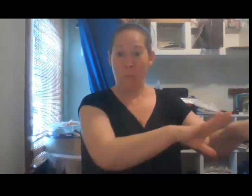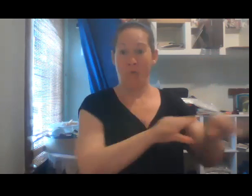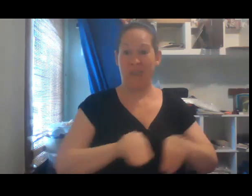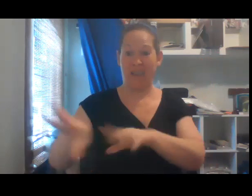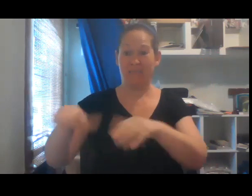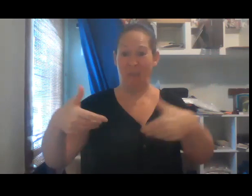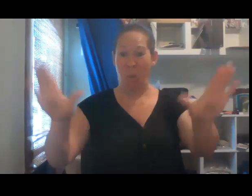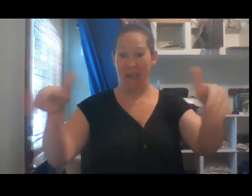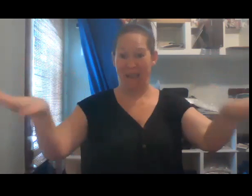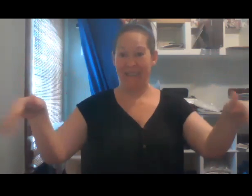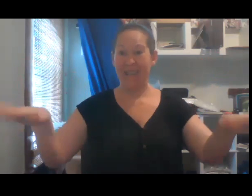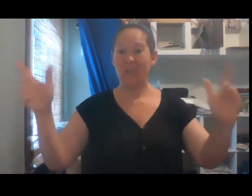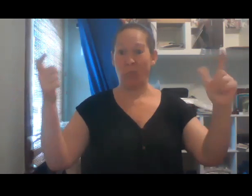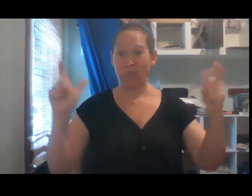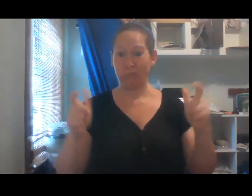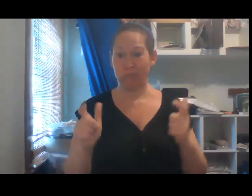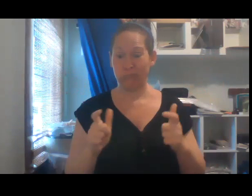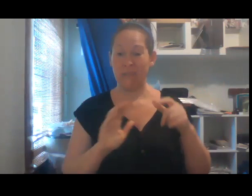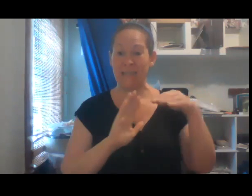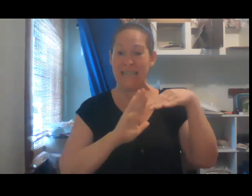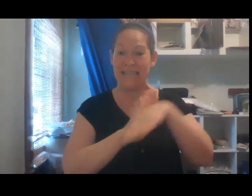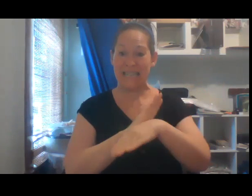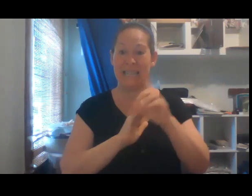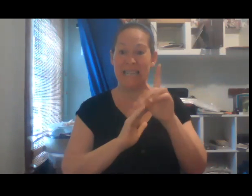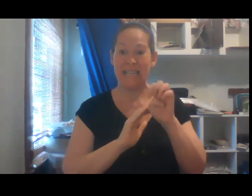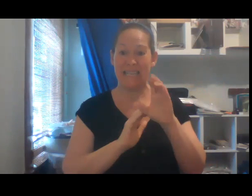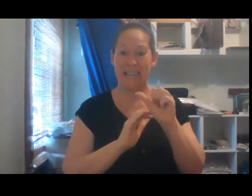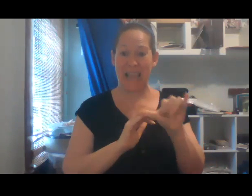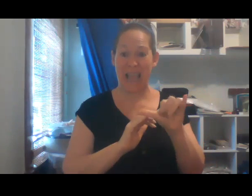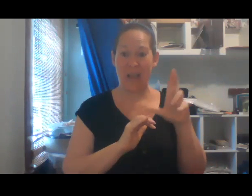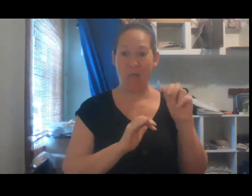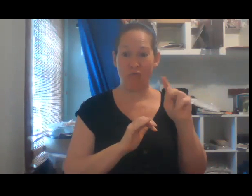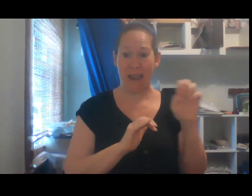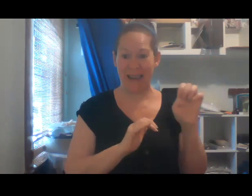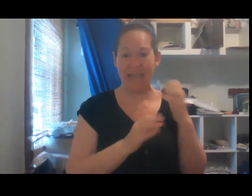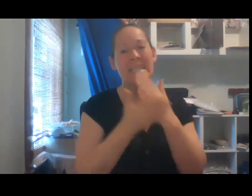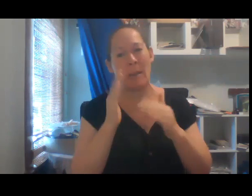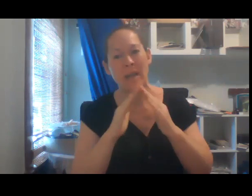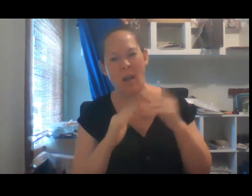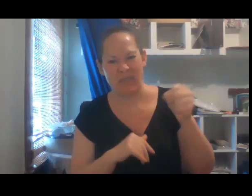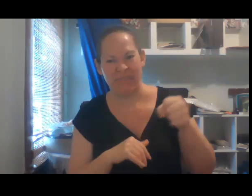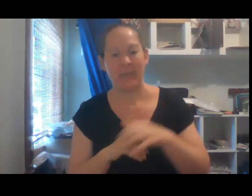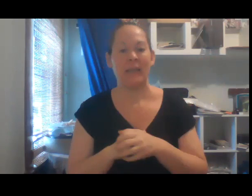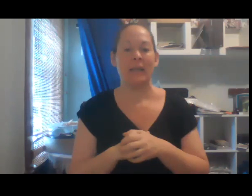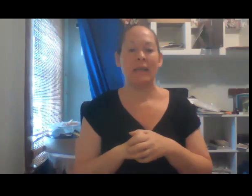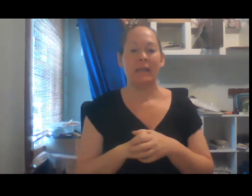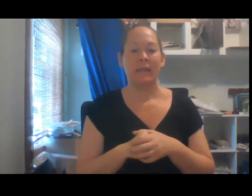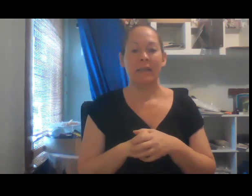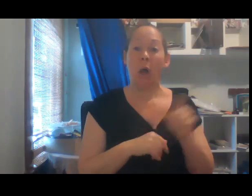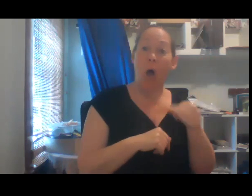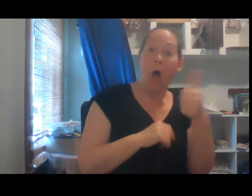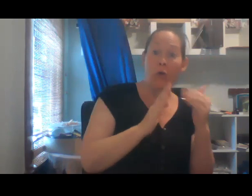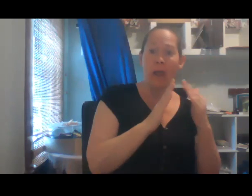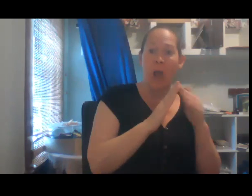it. And then so there's decay rate models for parts of the state. Where in other areas they have the growth